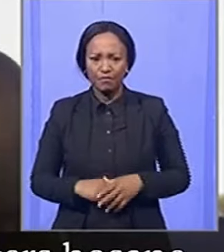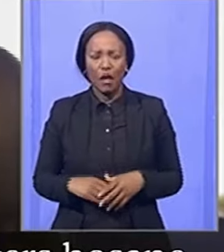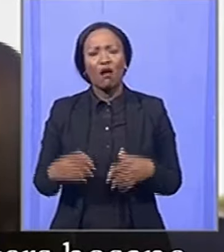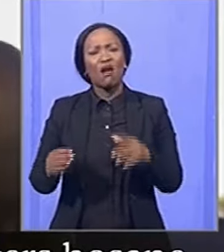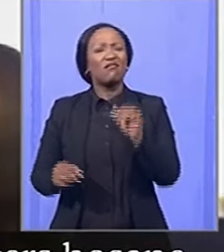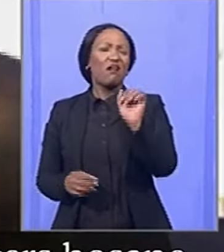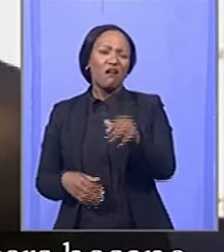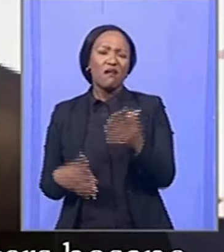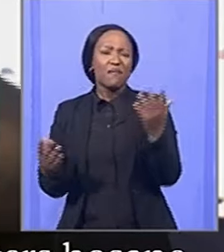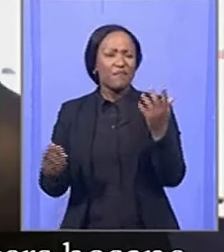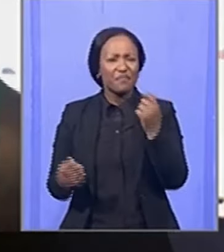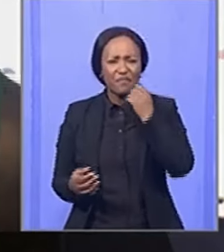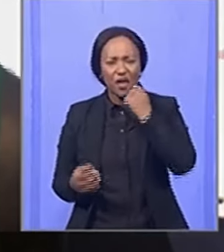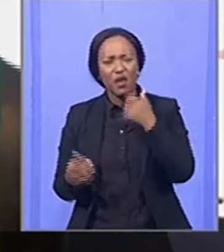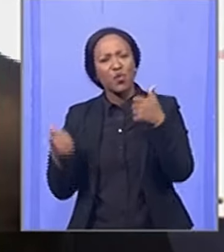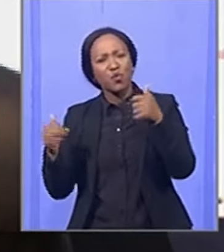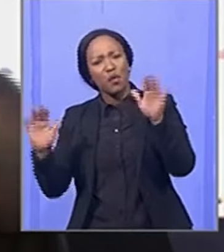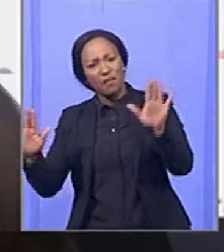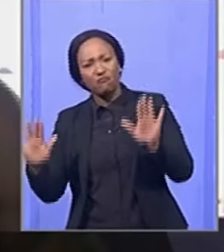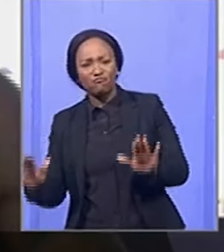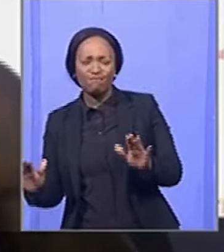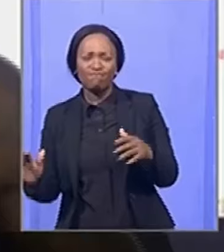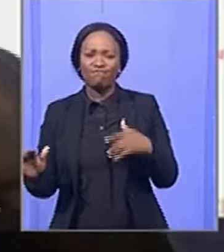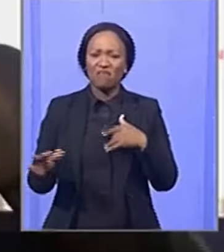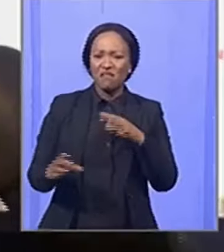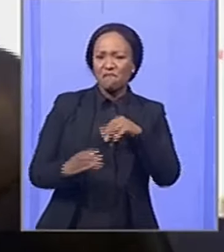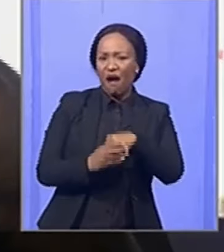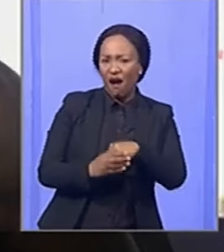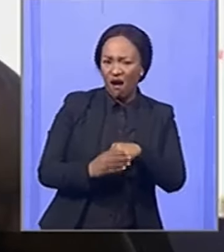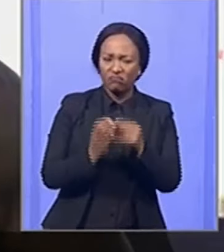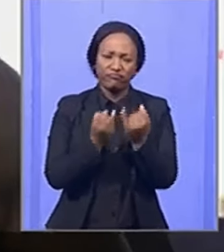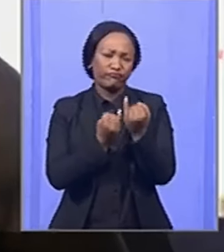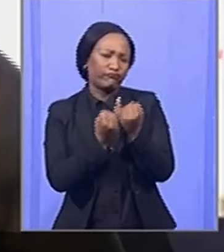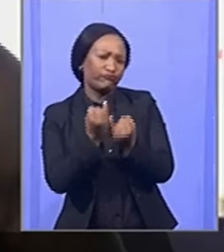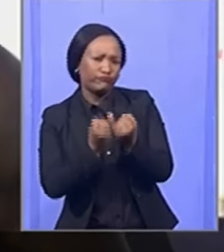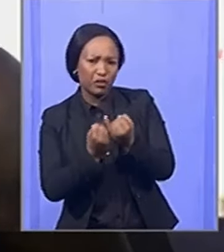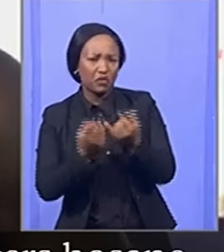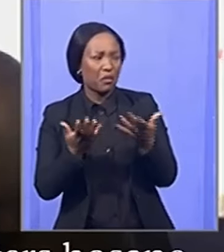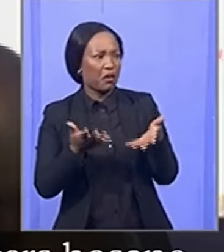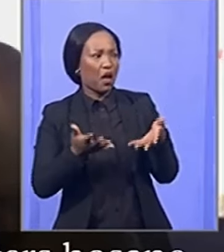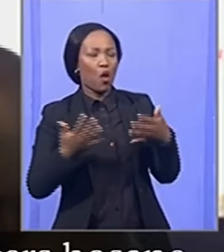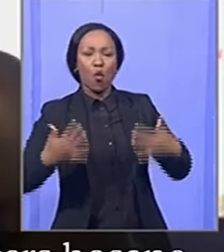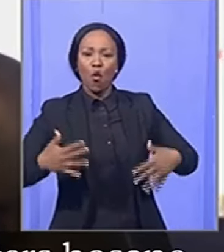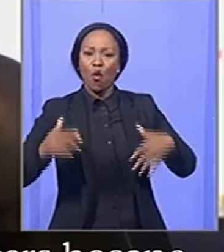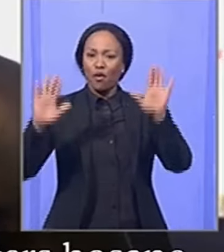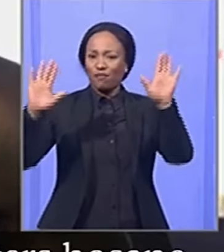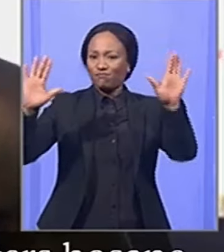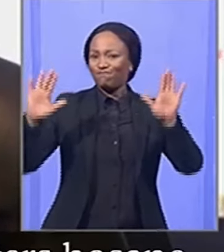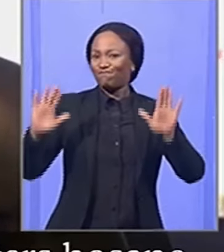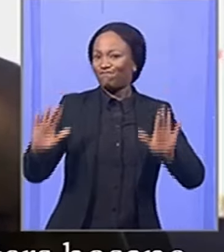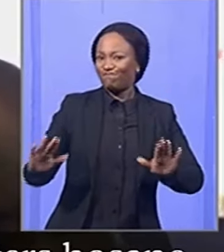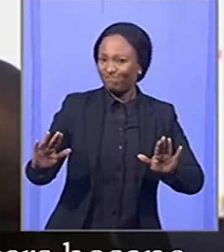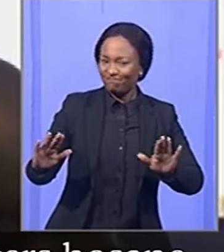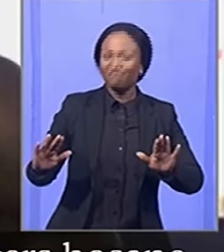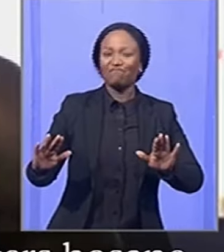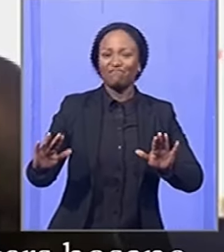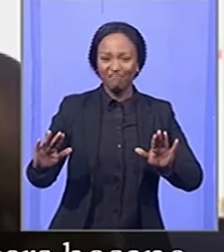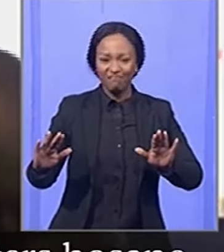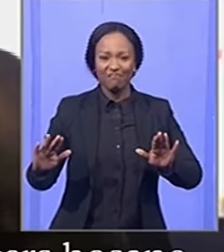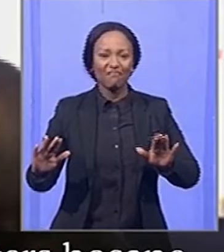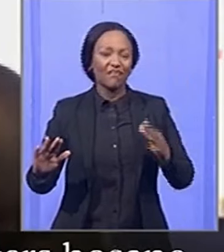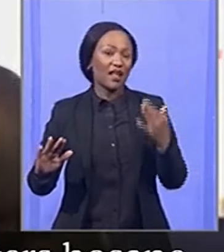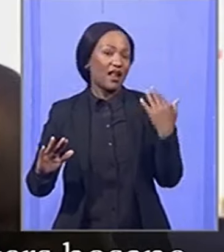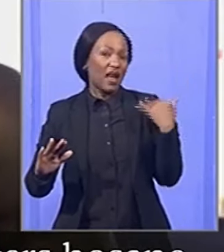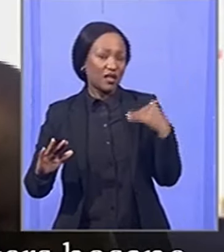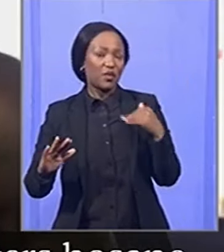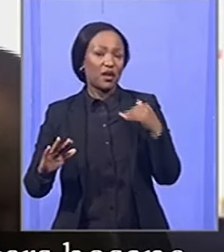crowd, and just being able to race here and be in this crowd, it's really amazing. Last week, 2 weeks back, we ran in London, and it was